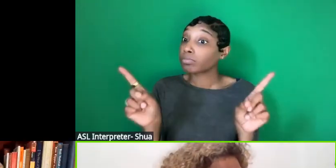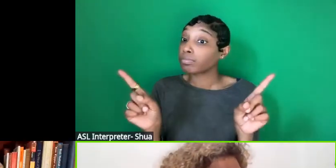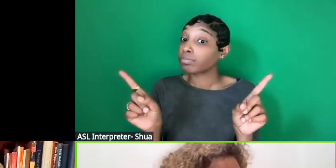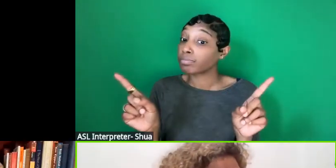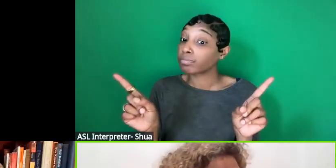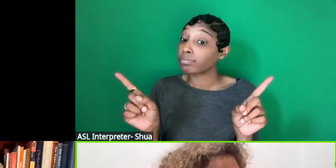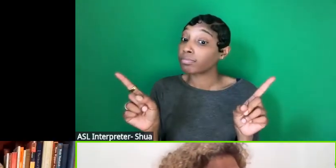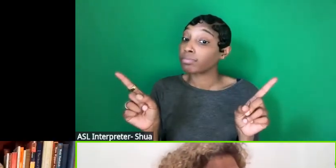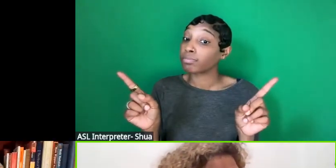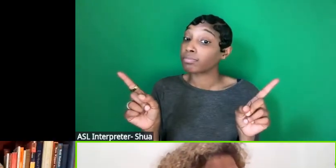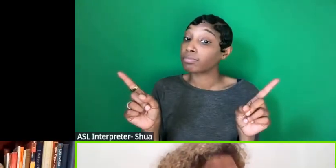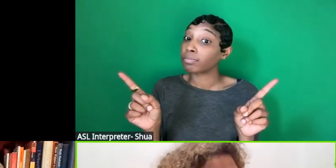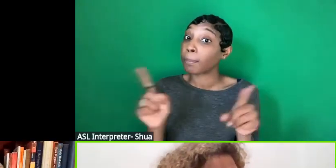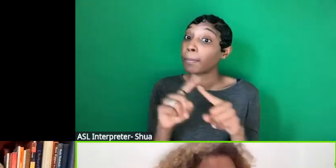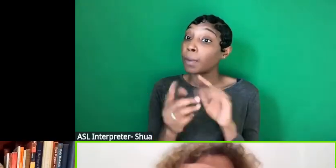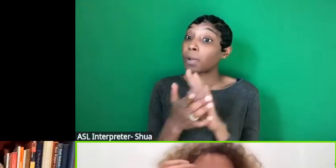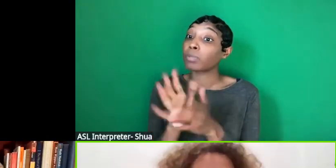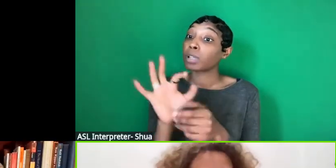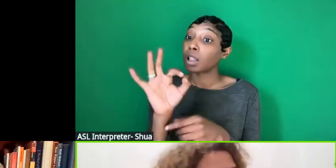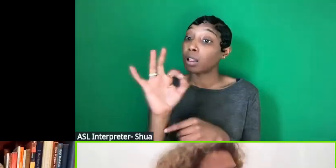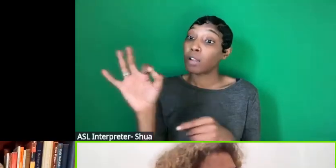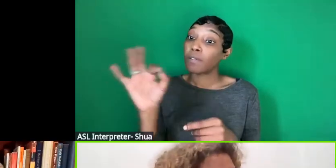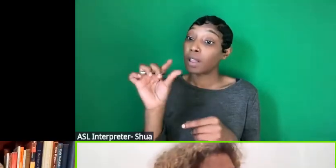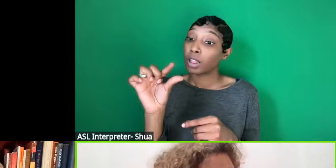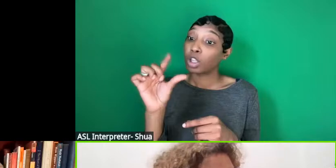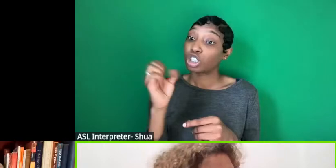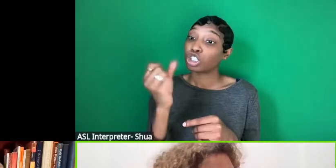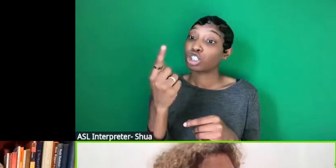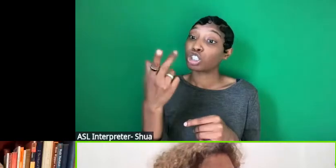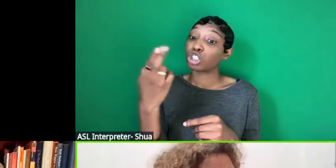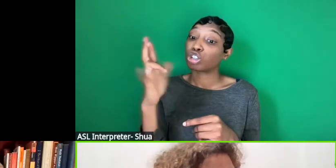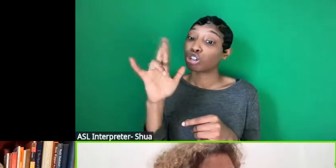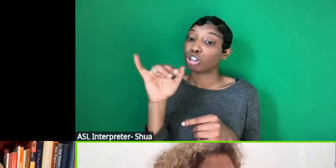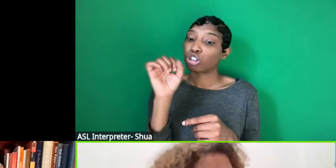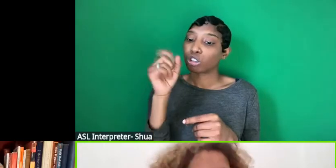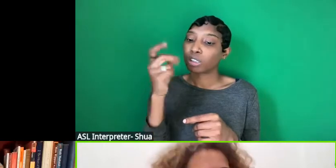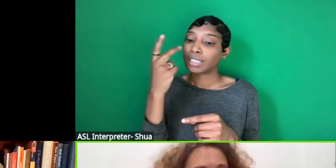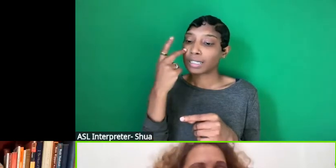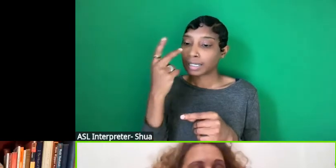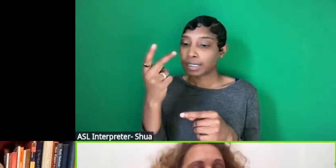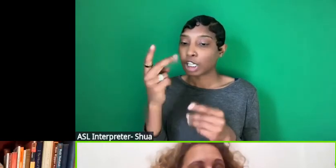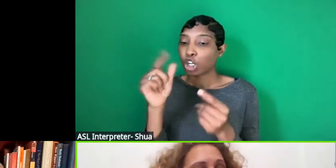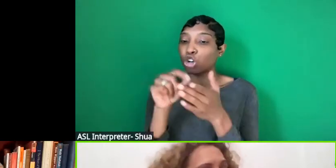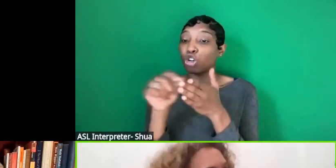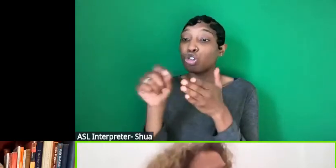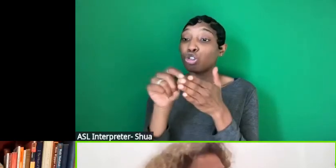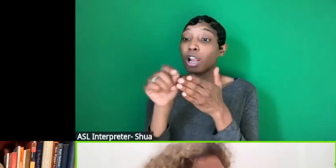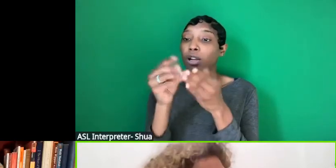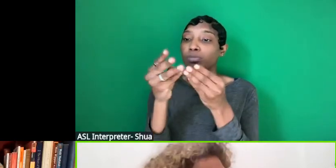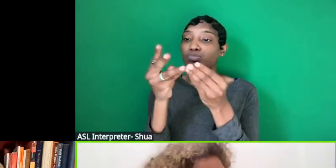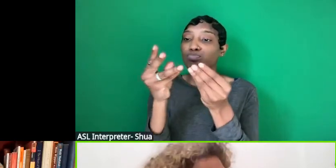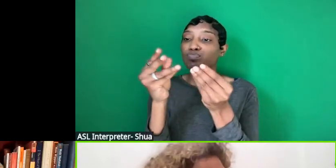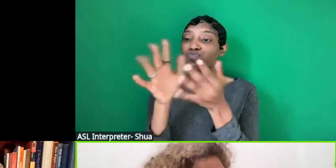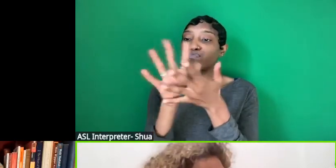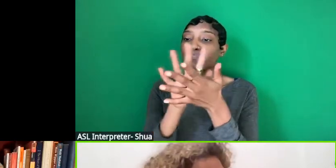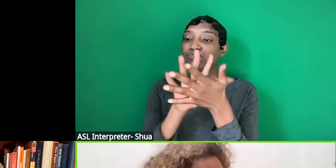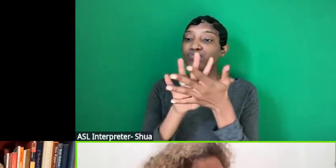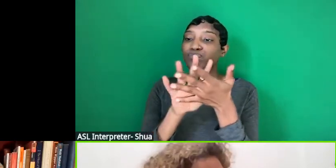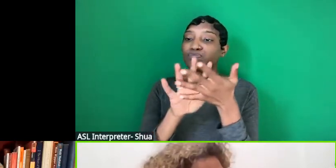then as it becomes more of a slurry, you can really start to see that the writing disappears. And